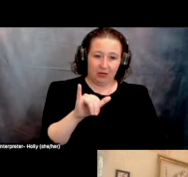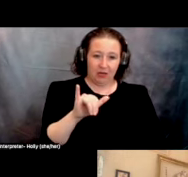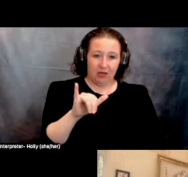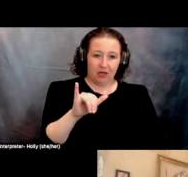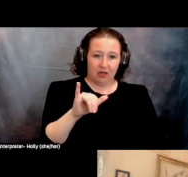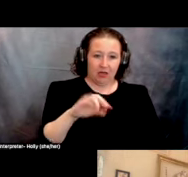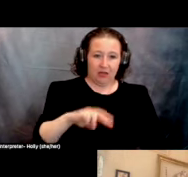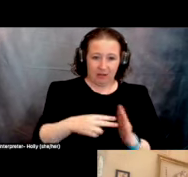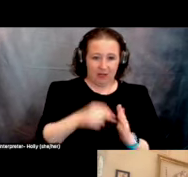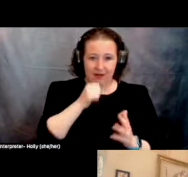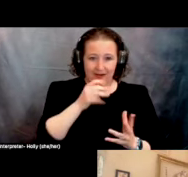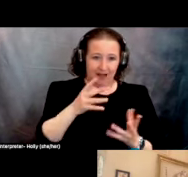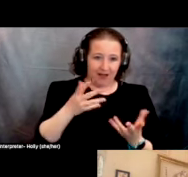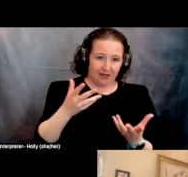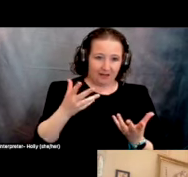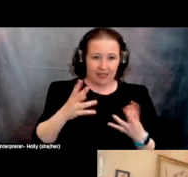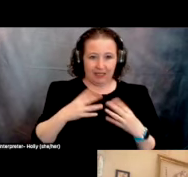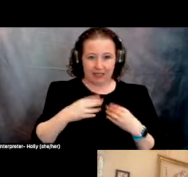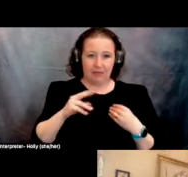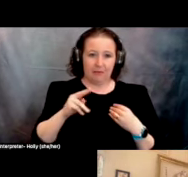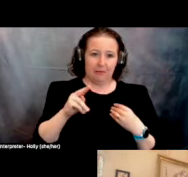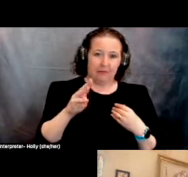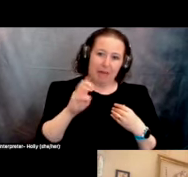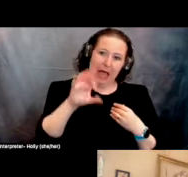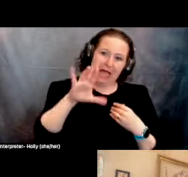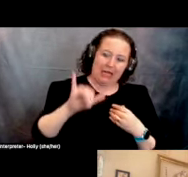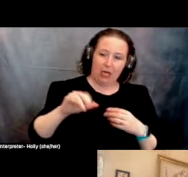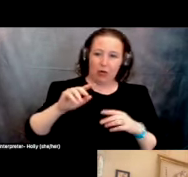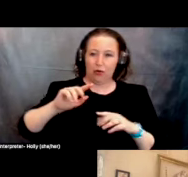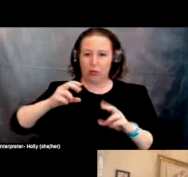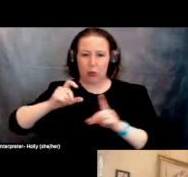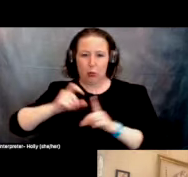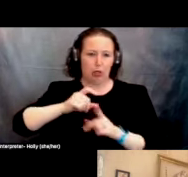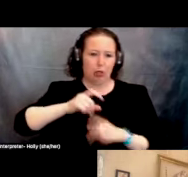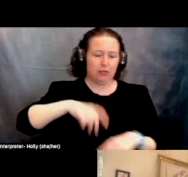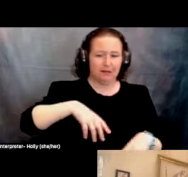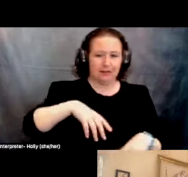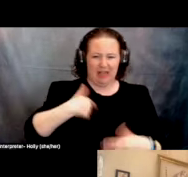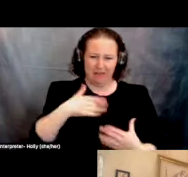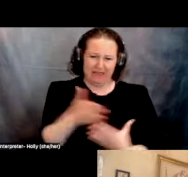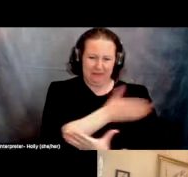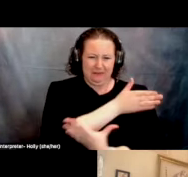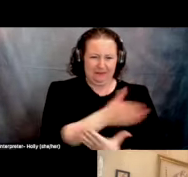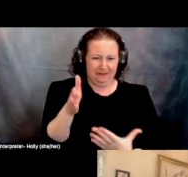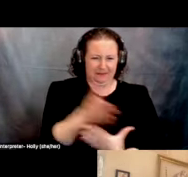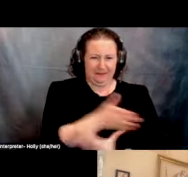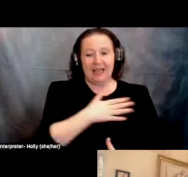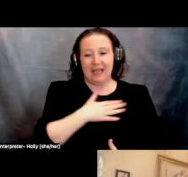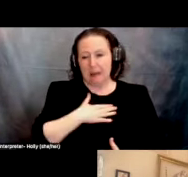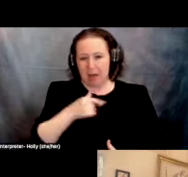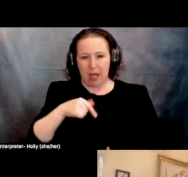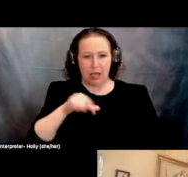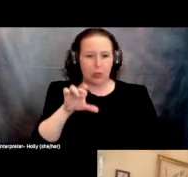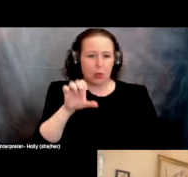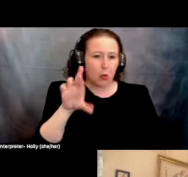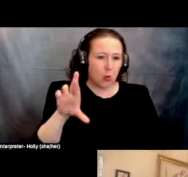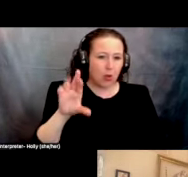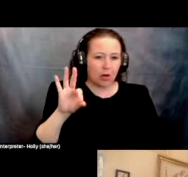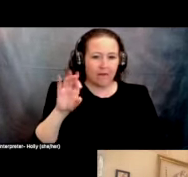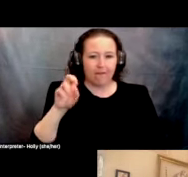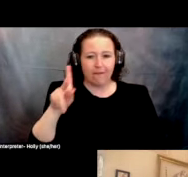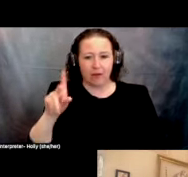binary terms of male or female. I am on the spectrum. And for my fellow queer folks and accomplices or allies,